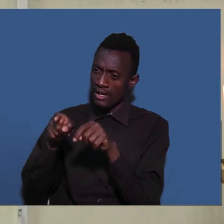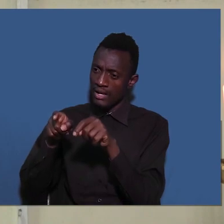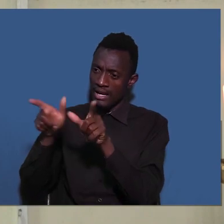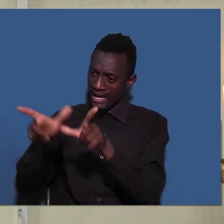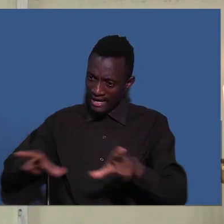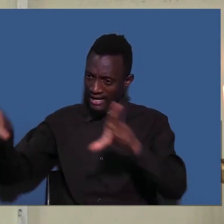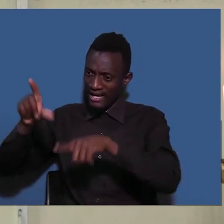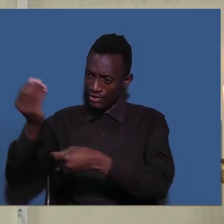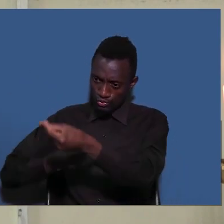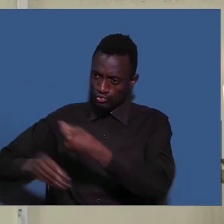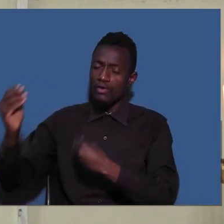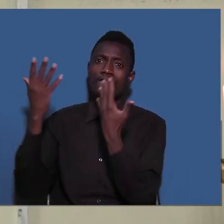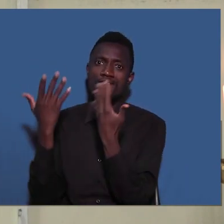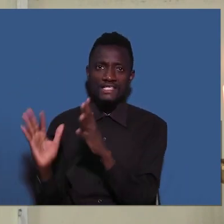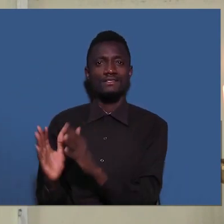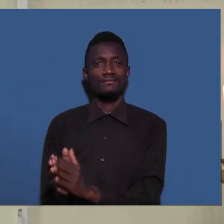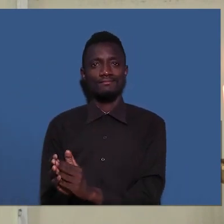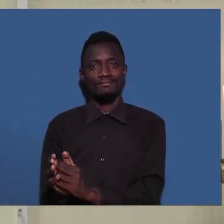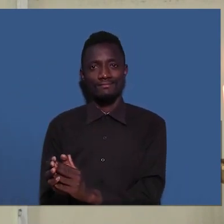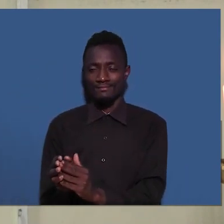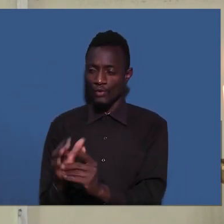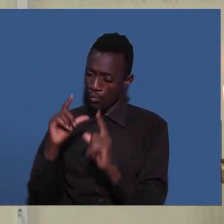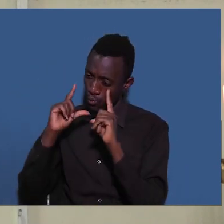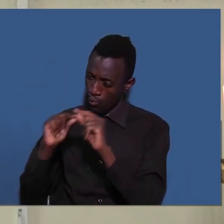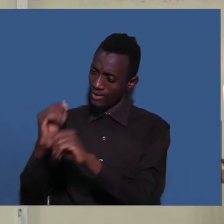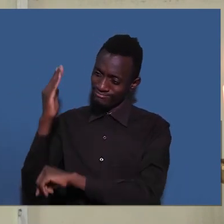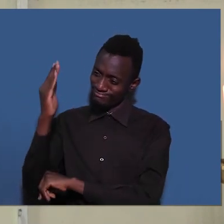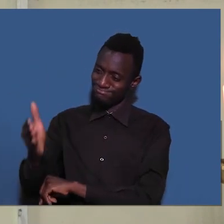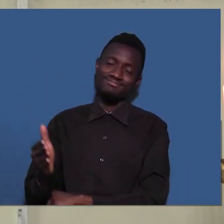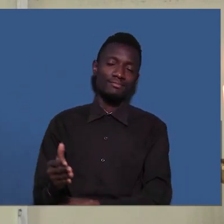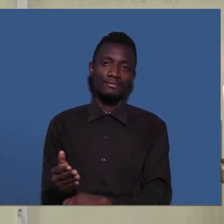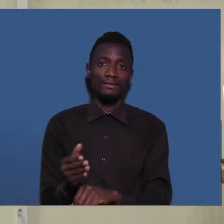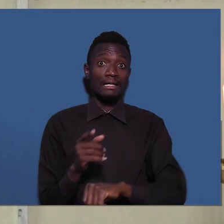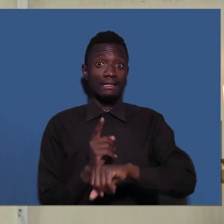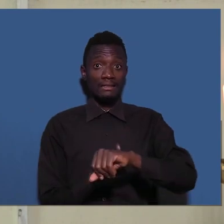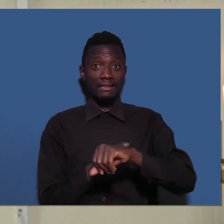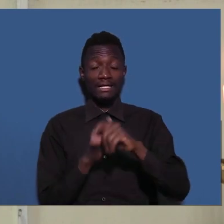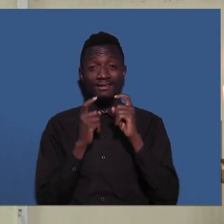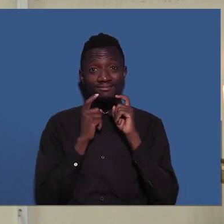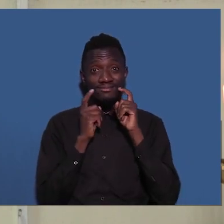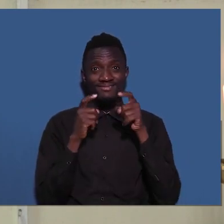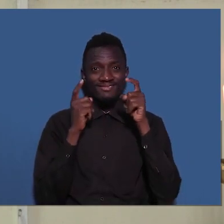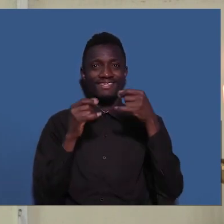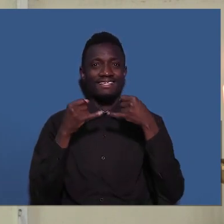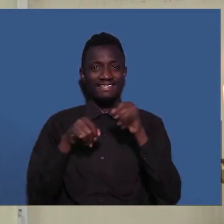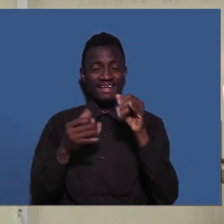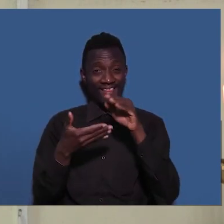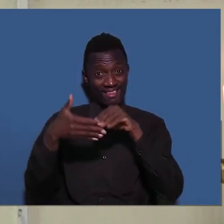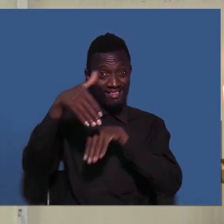The more we try to conceal sin, the more it